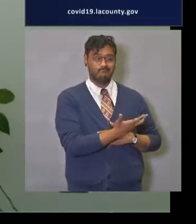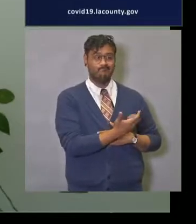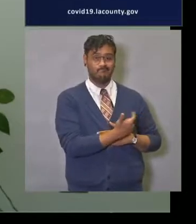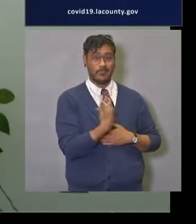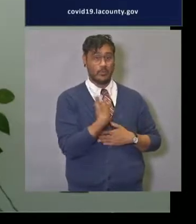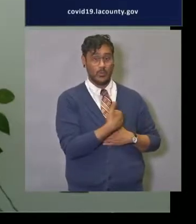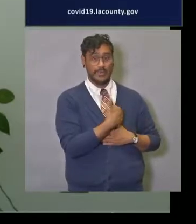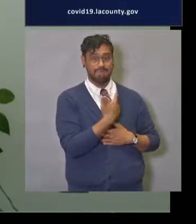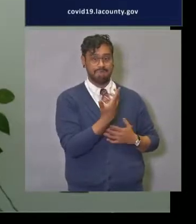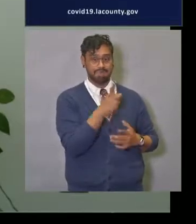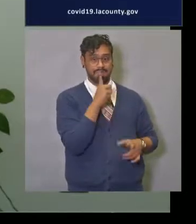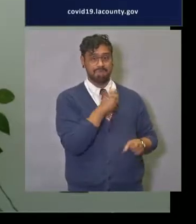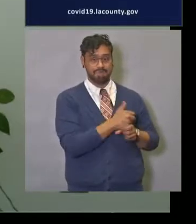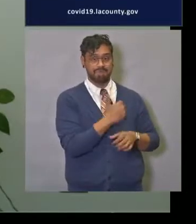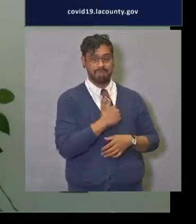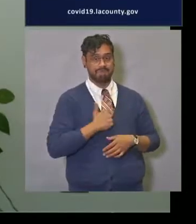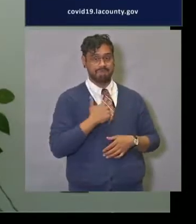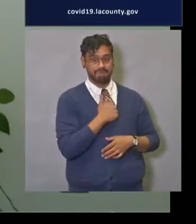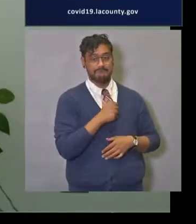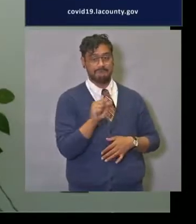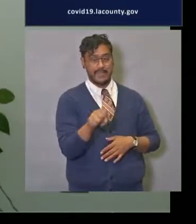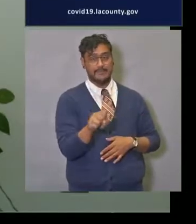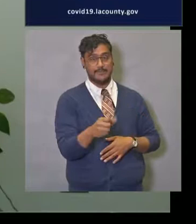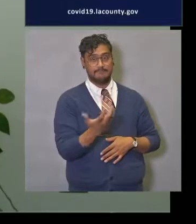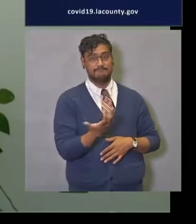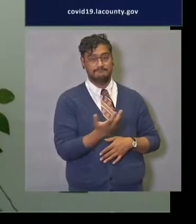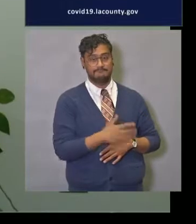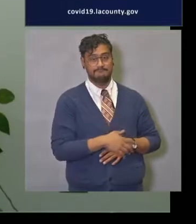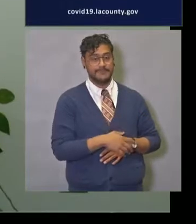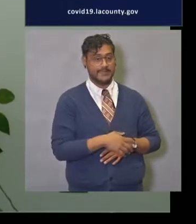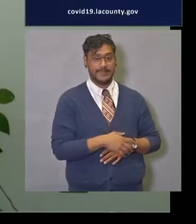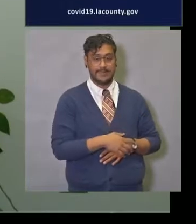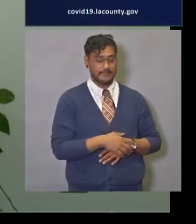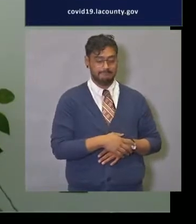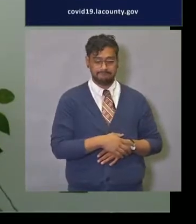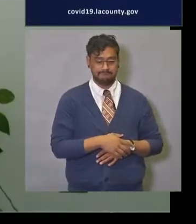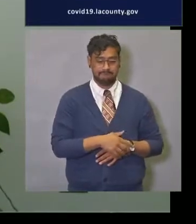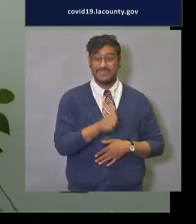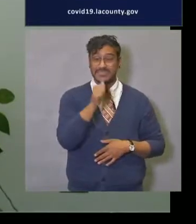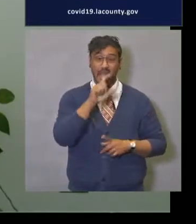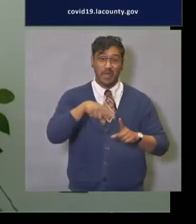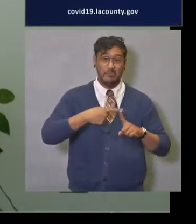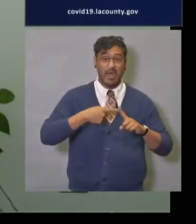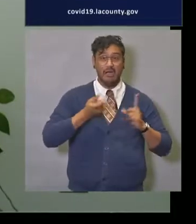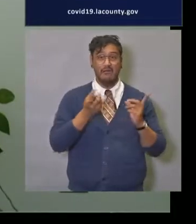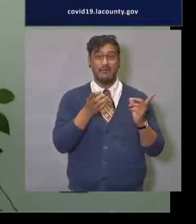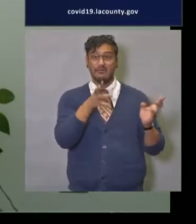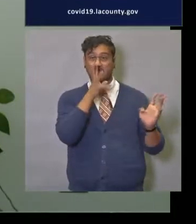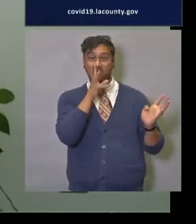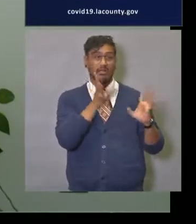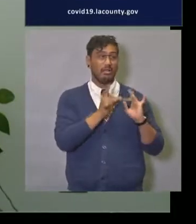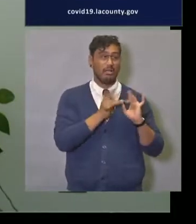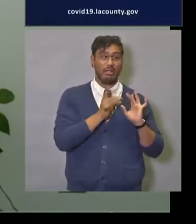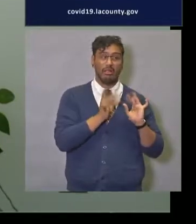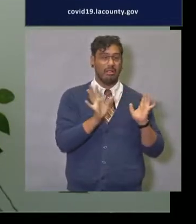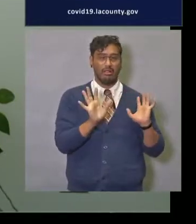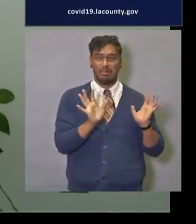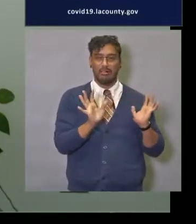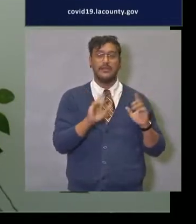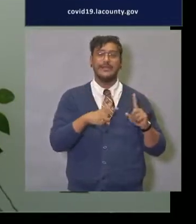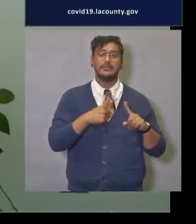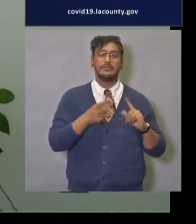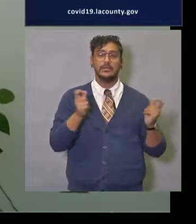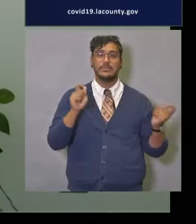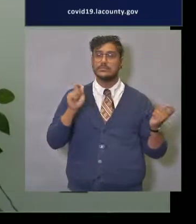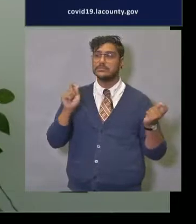extend our apologies. I think it's not about talk at this point, though. It's really about shifting the ability of us to make